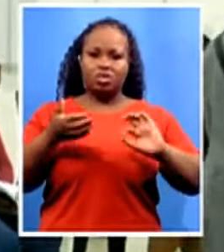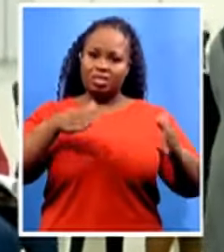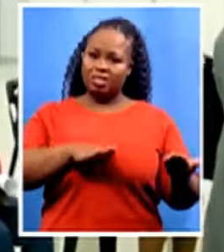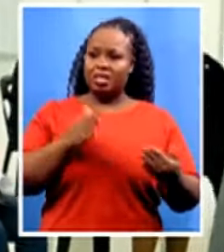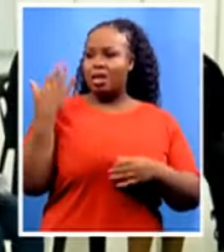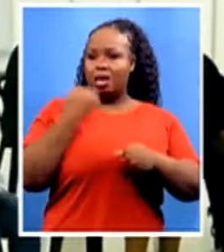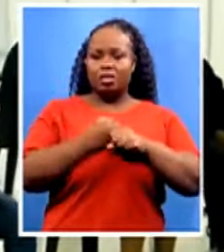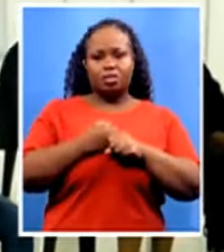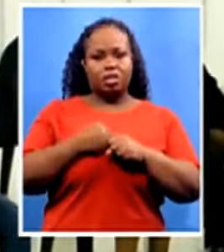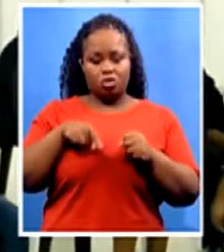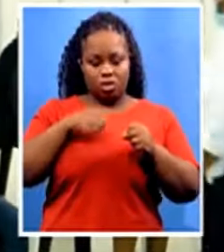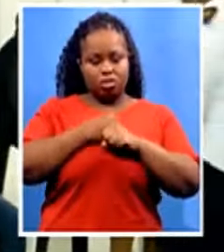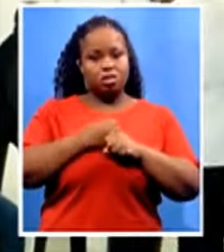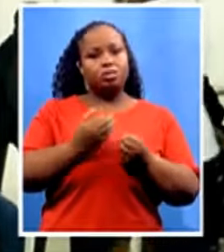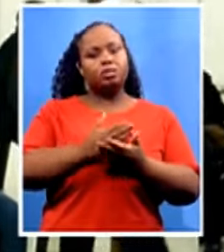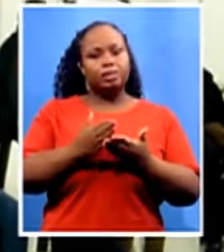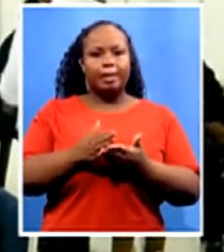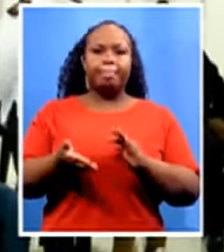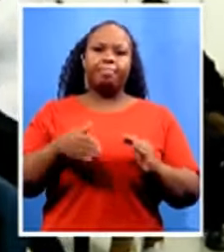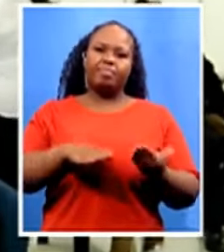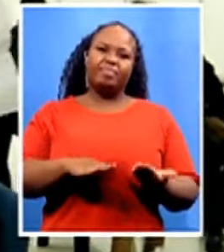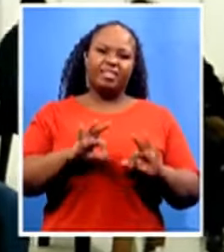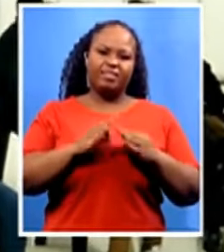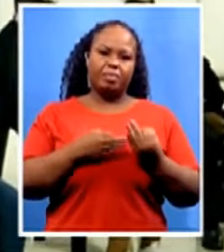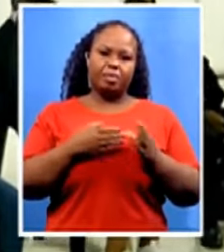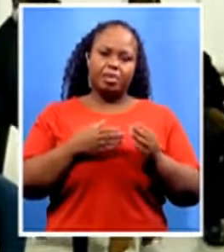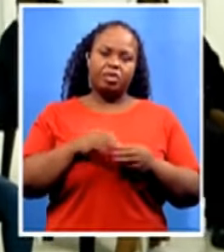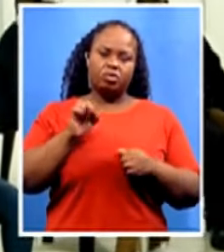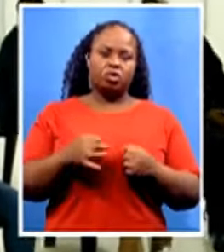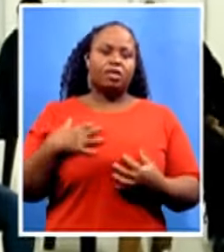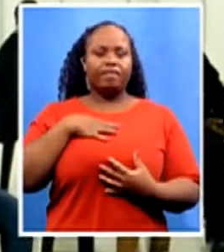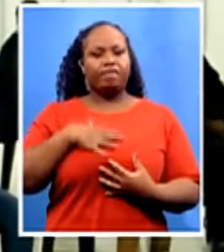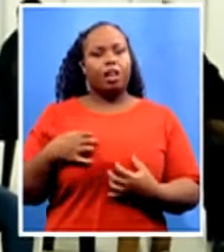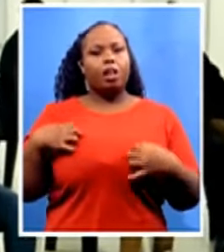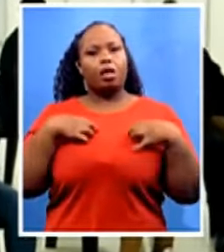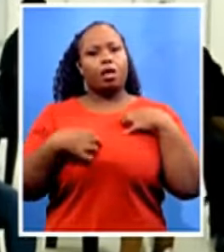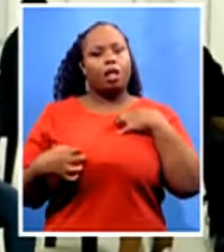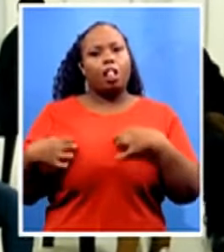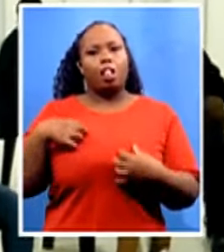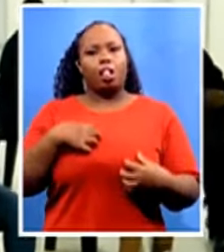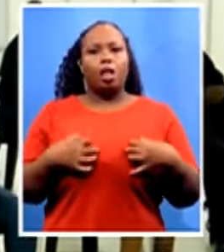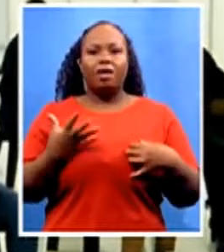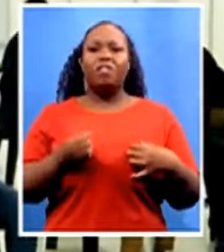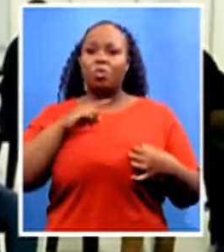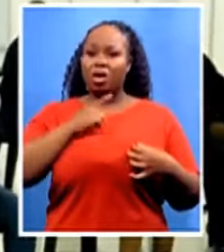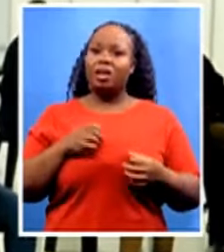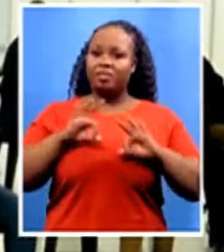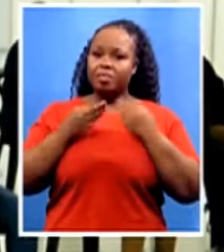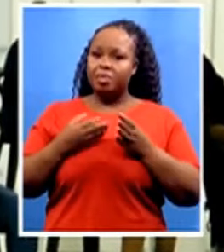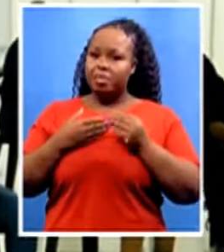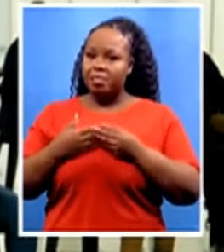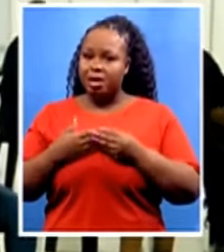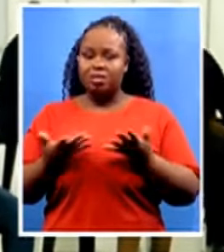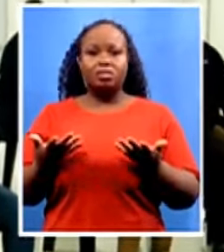also it's full circle for them, Desiree. If you've lost a loved one and you've come to get vaccinated, you tend to think of that